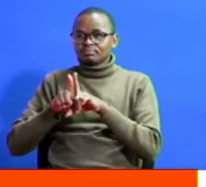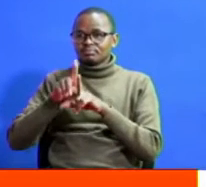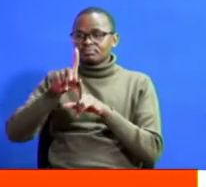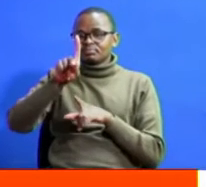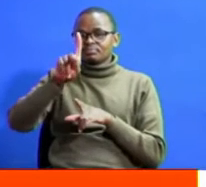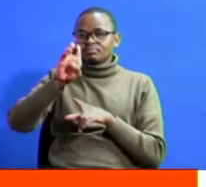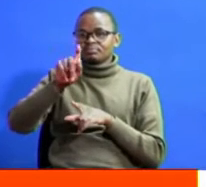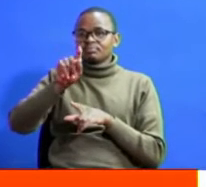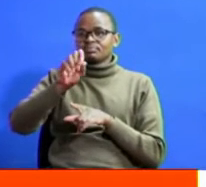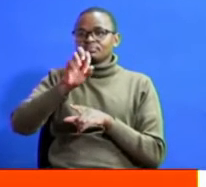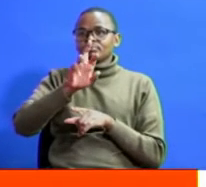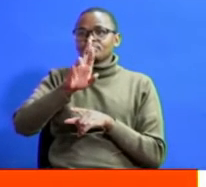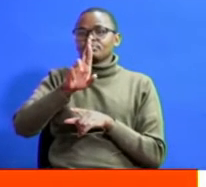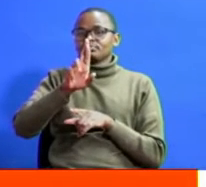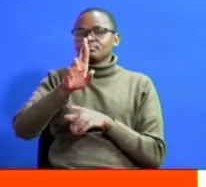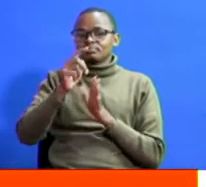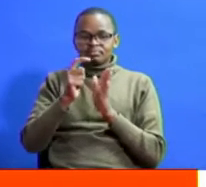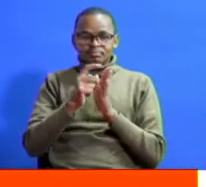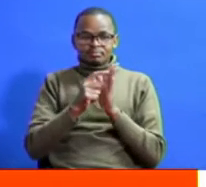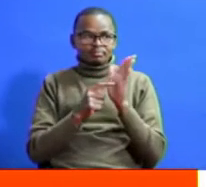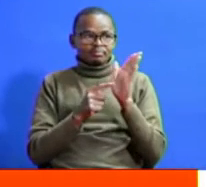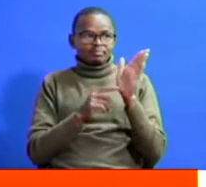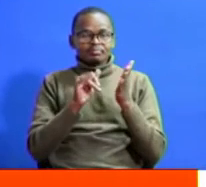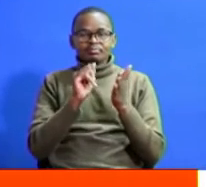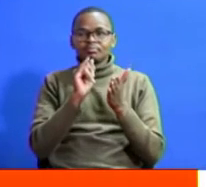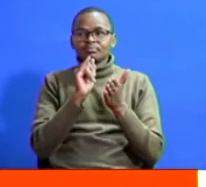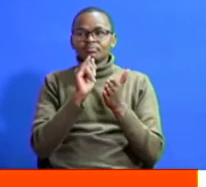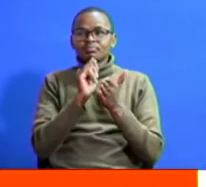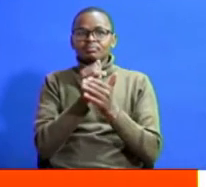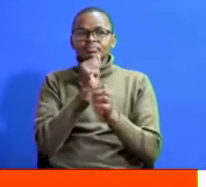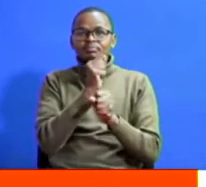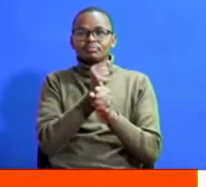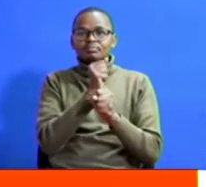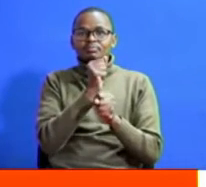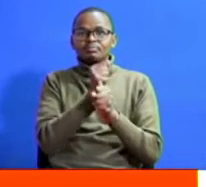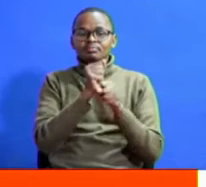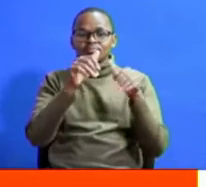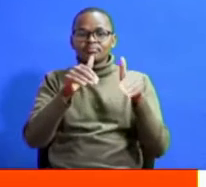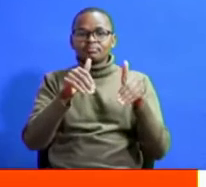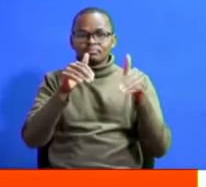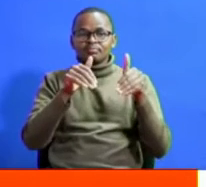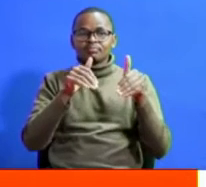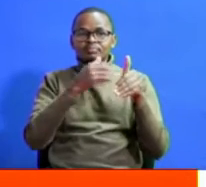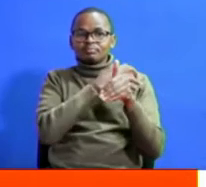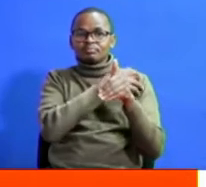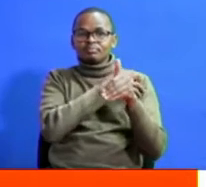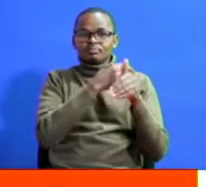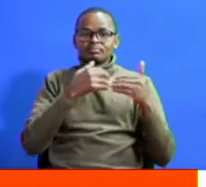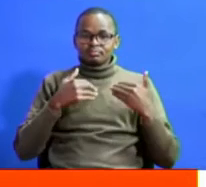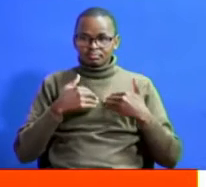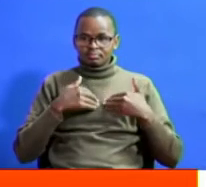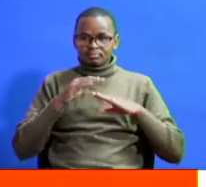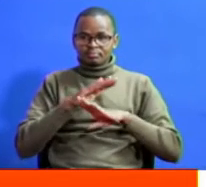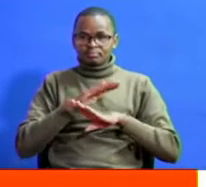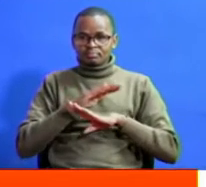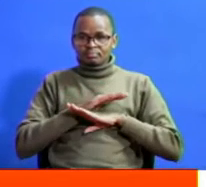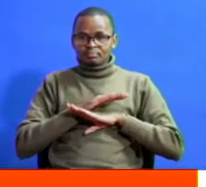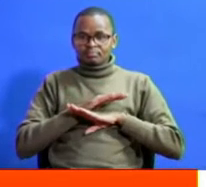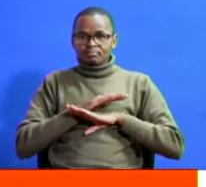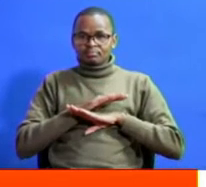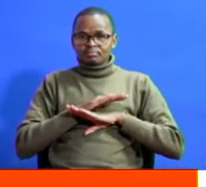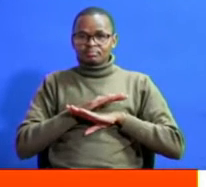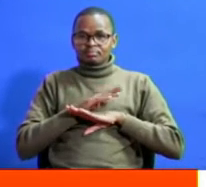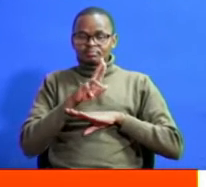Keterov, of course, has outlined it, that the workers, the farmers need to be empowered so that we have enough and sufficient